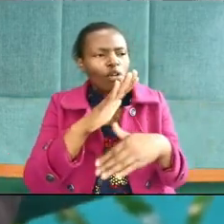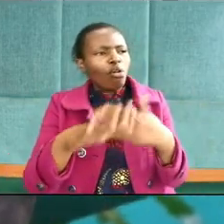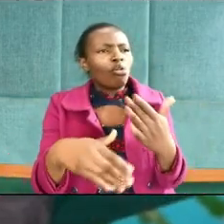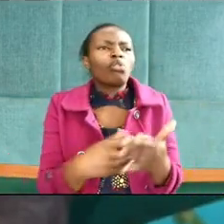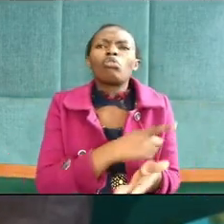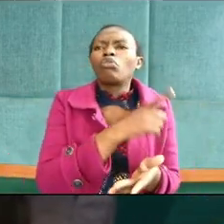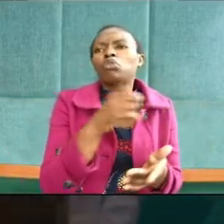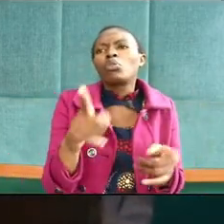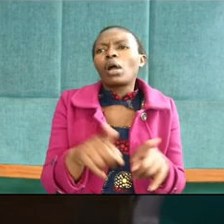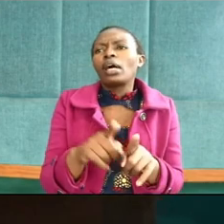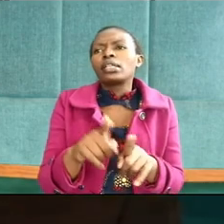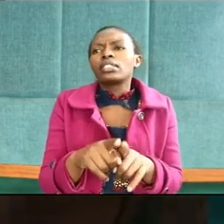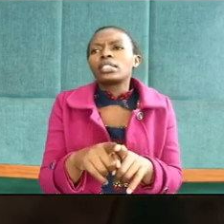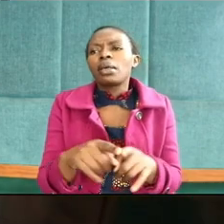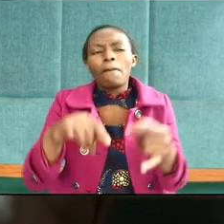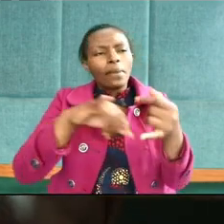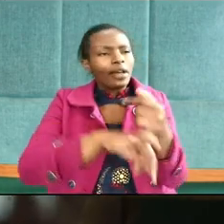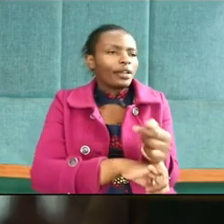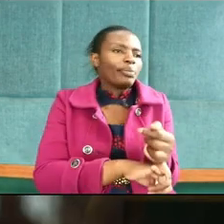couples.